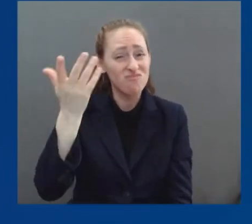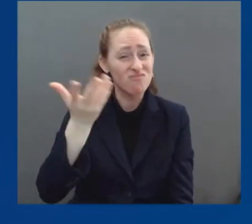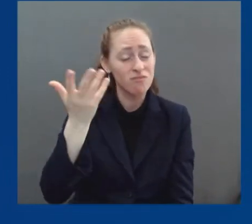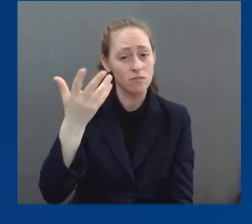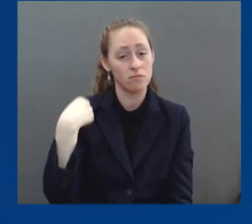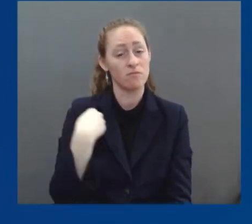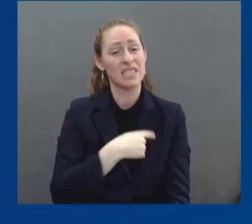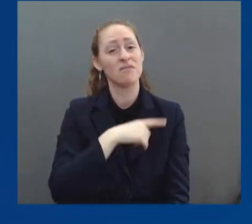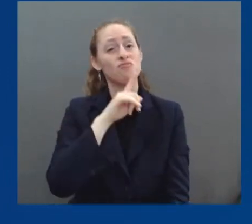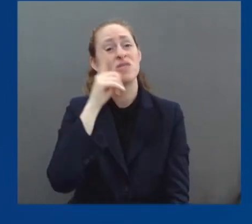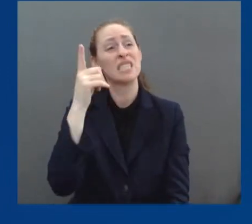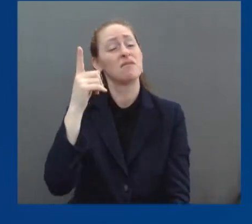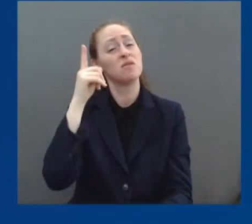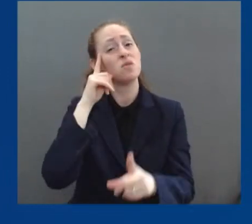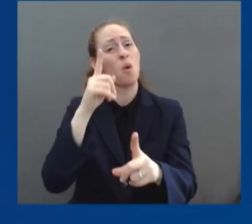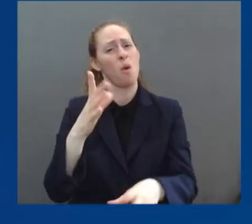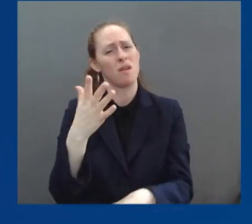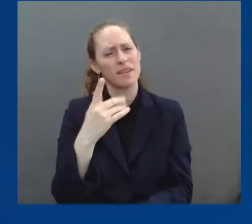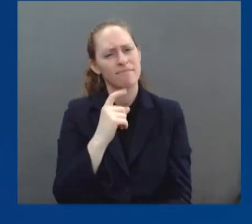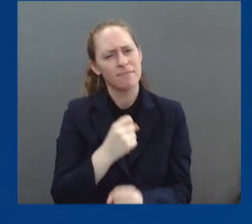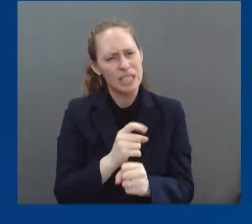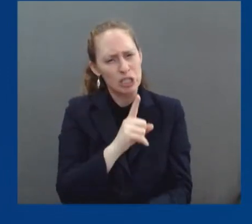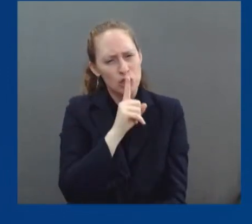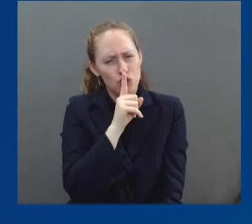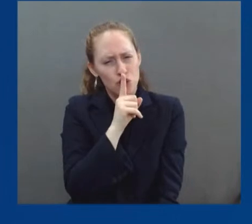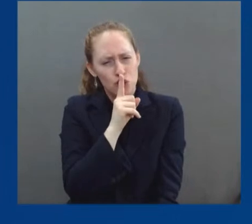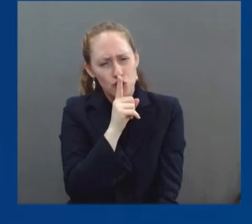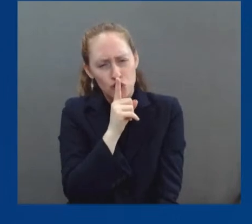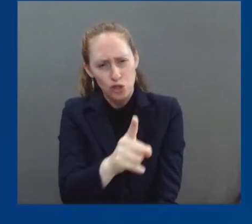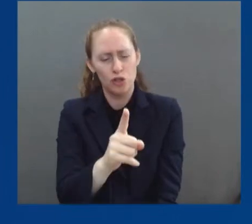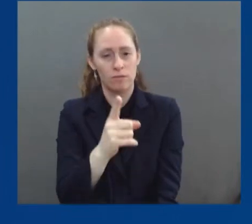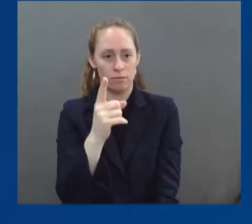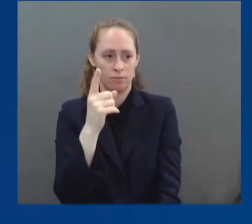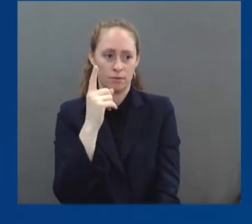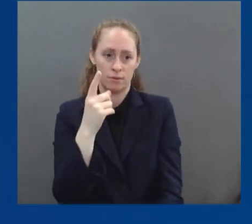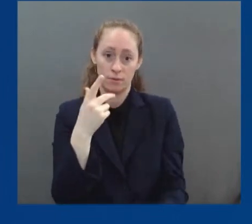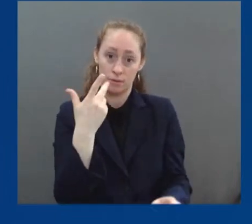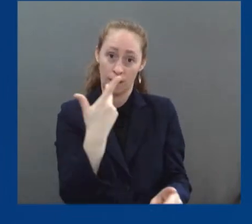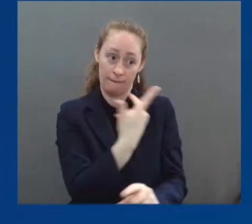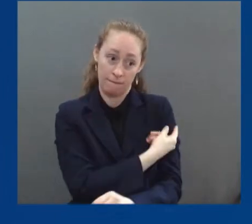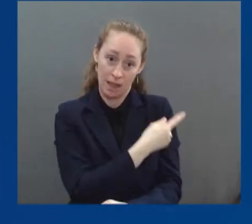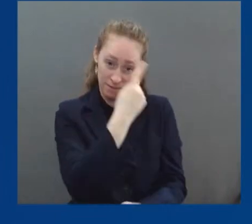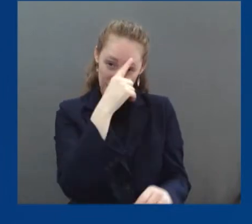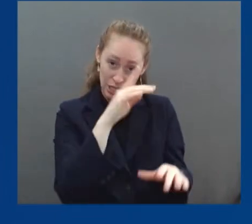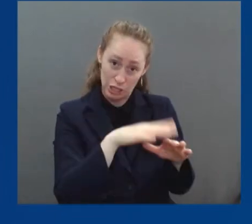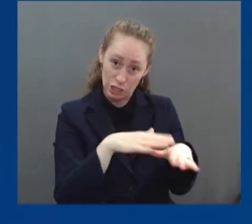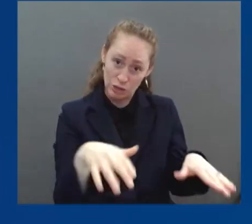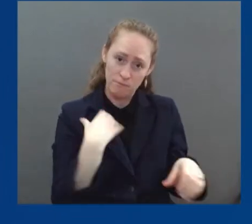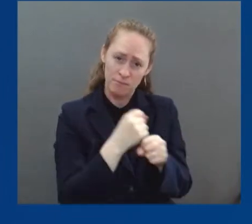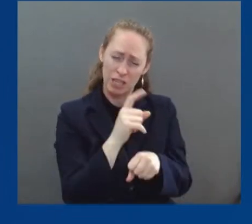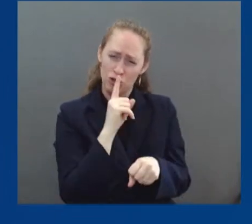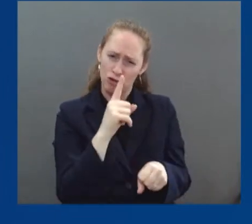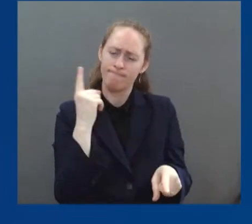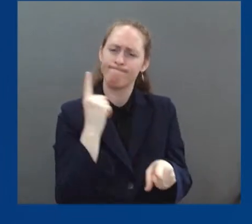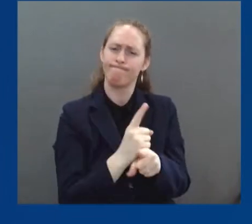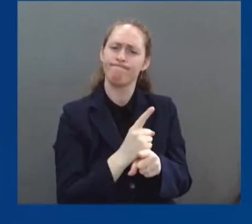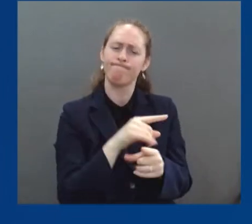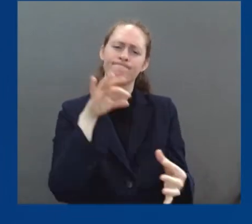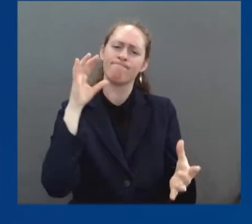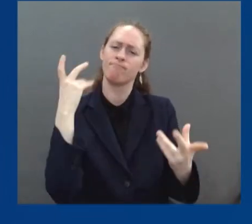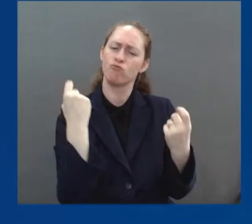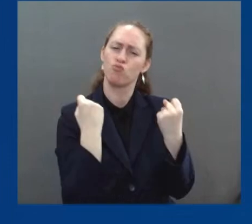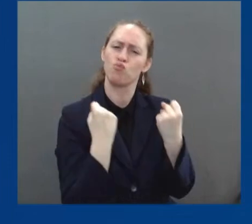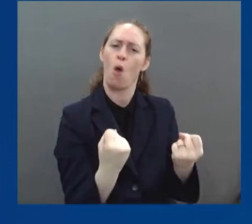for children, that we get the data, we look at the data, and when I say we, I'm talking first the FDA for the authorization and then